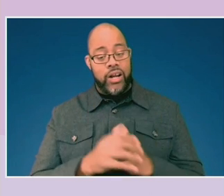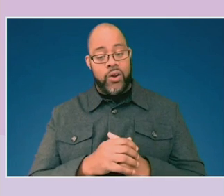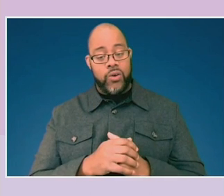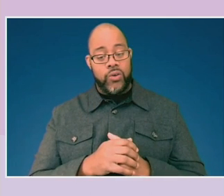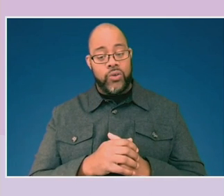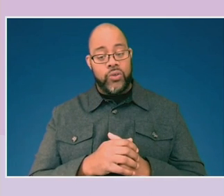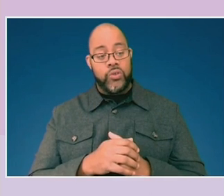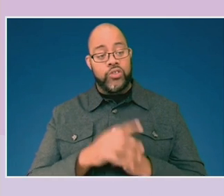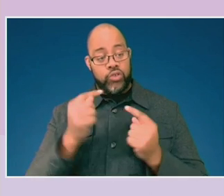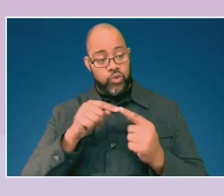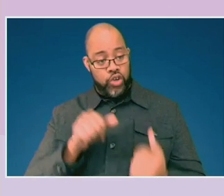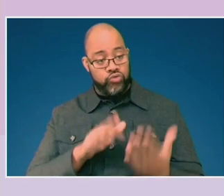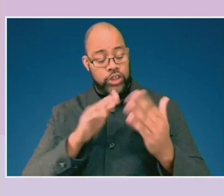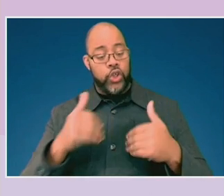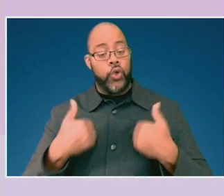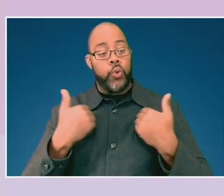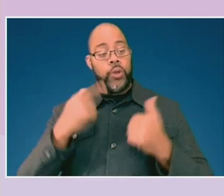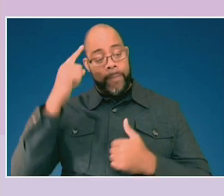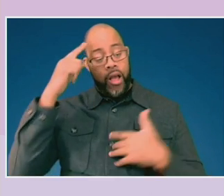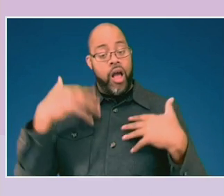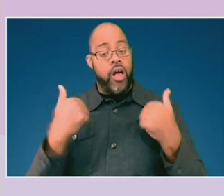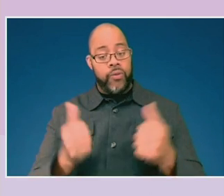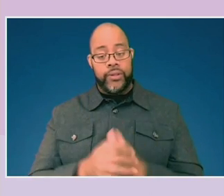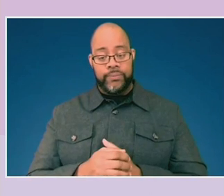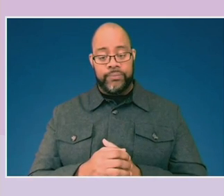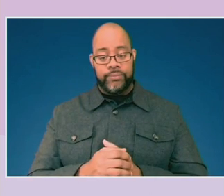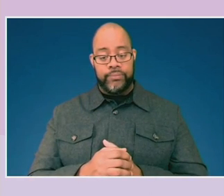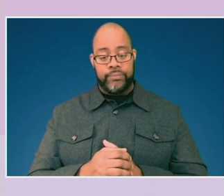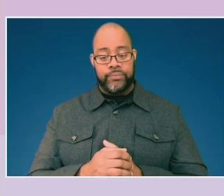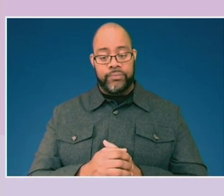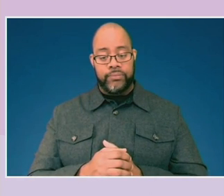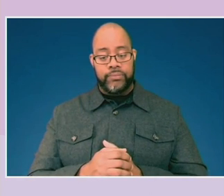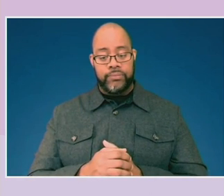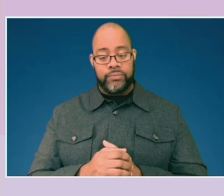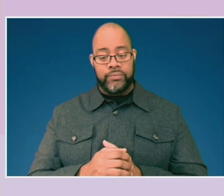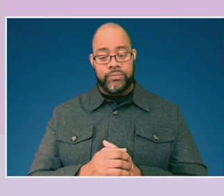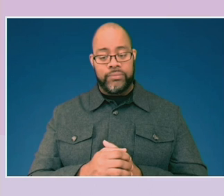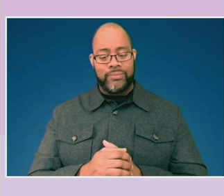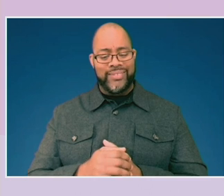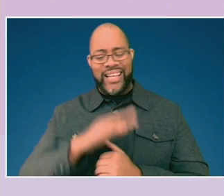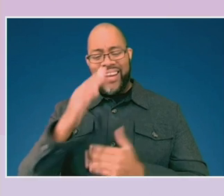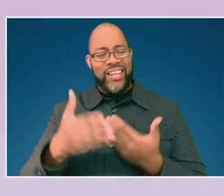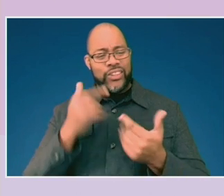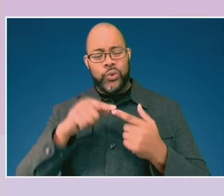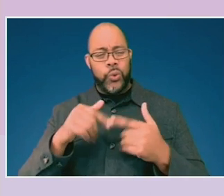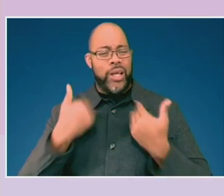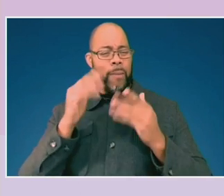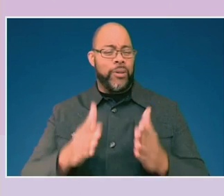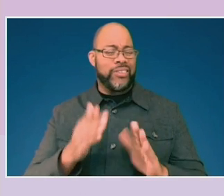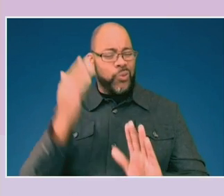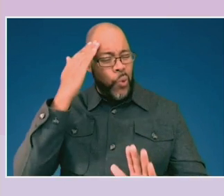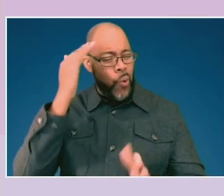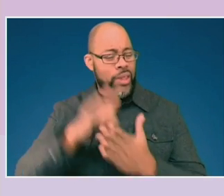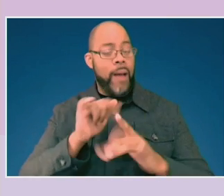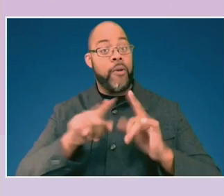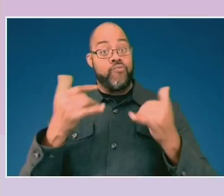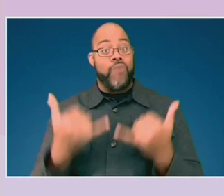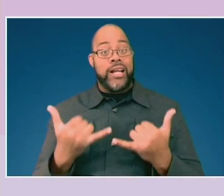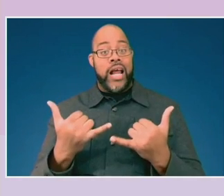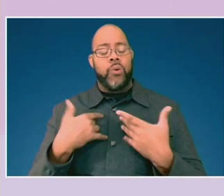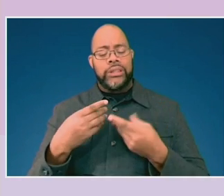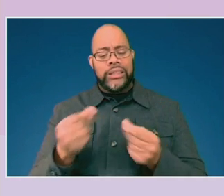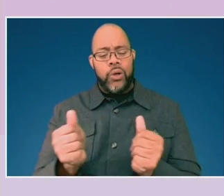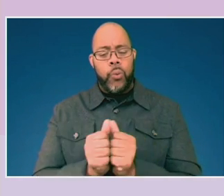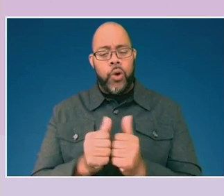addressing youth mental health. It's never been easy to be a young person, but right now we're dealing with a